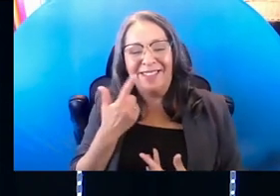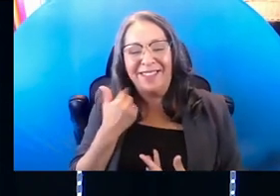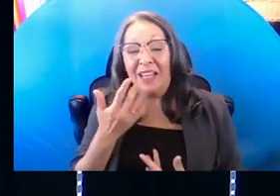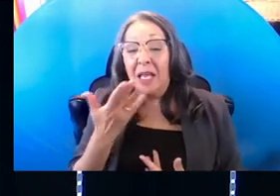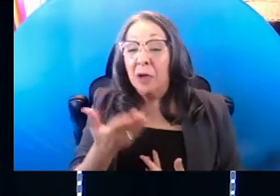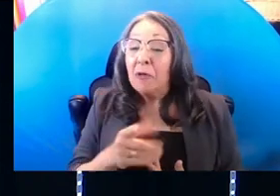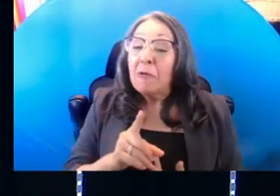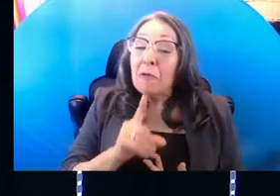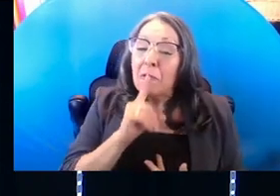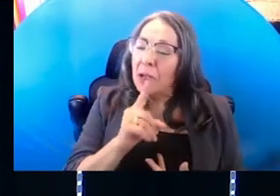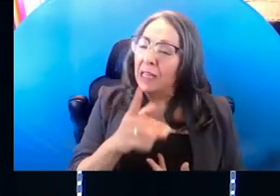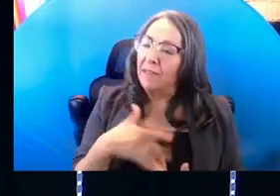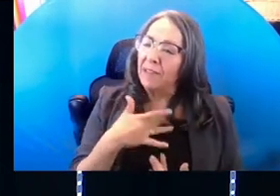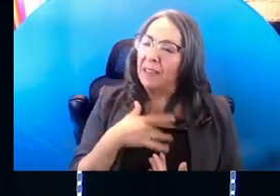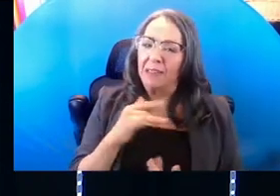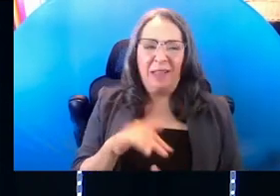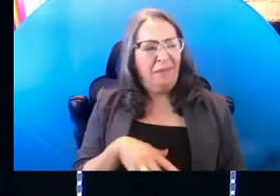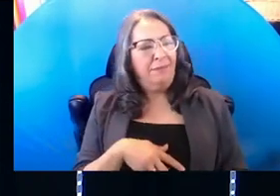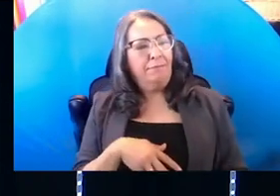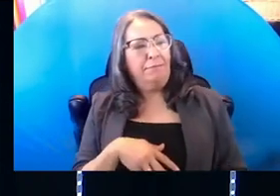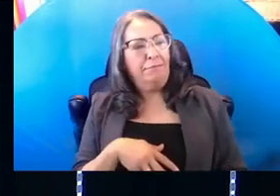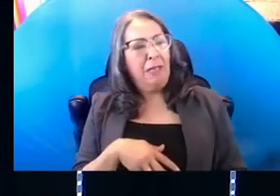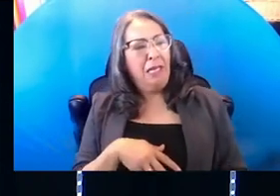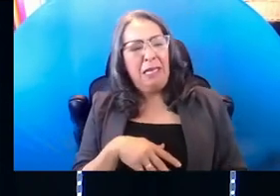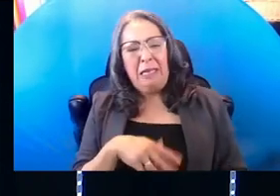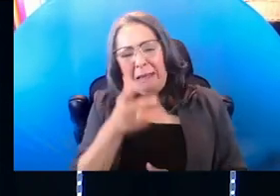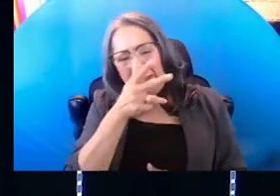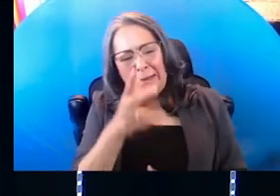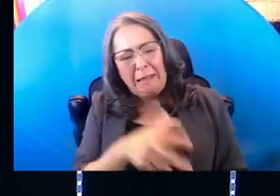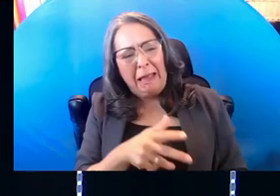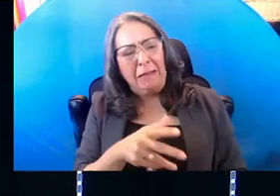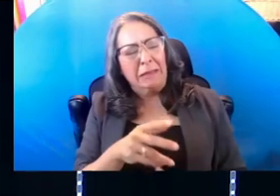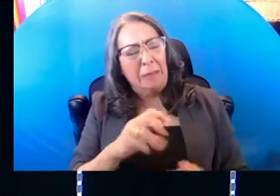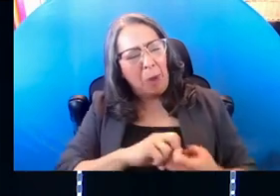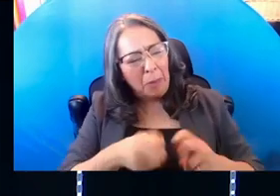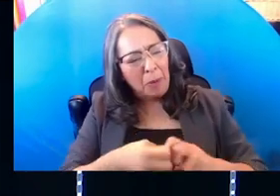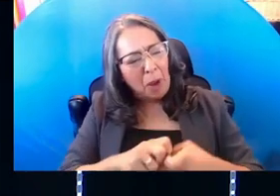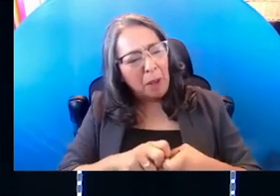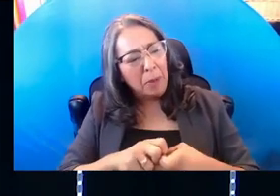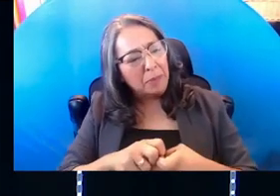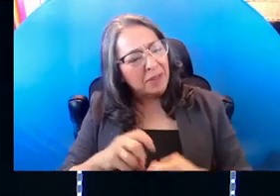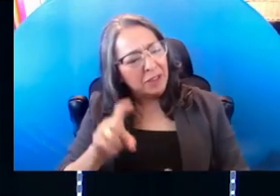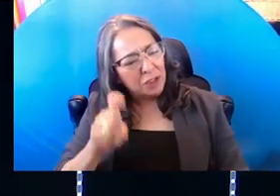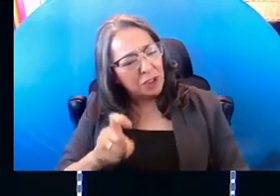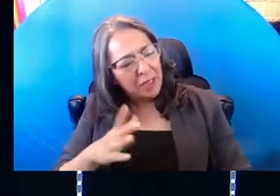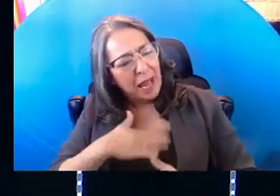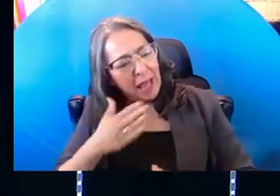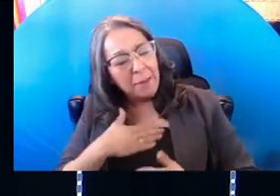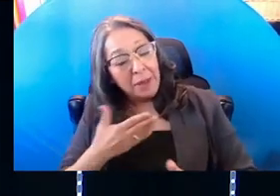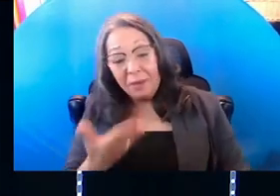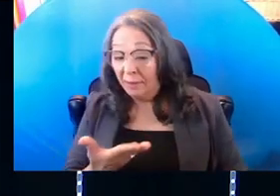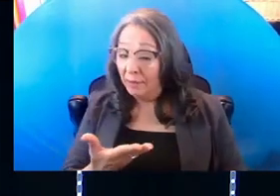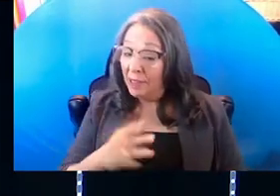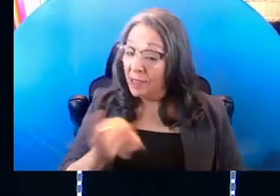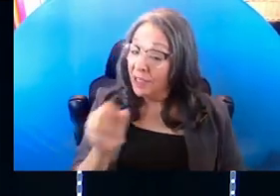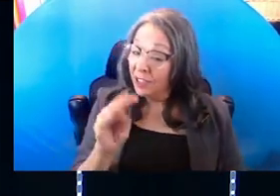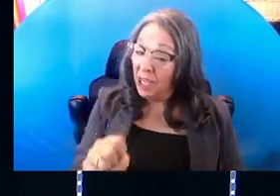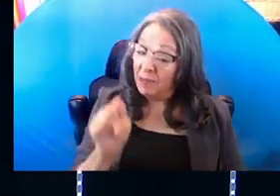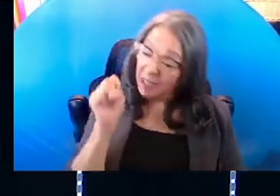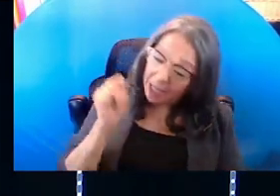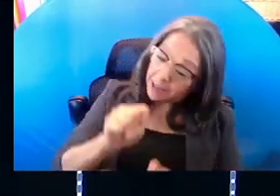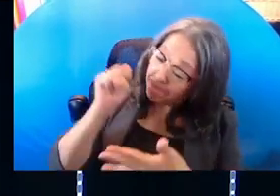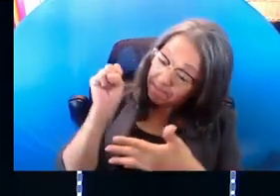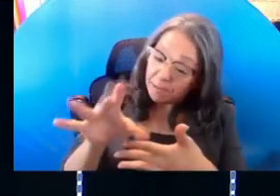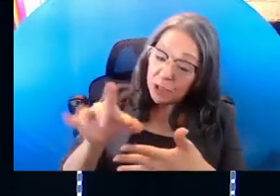It can really feel that way. First, I told you, James going to give it to you. You know, he's coming at you. It's quick. He's like, hey, here's what you need to